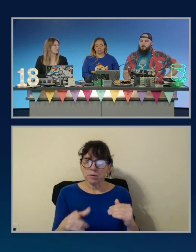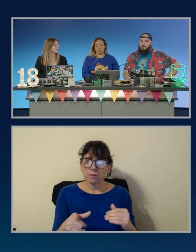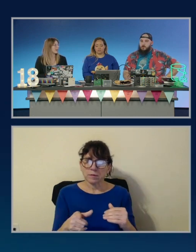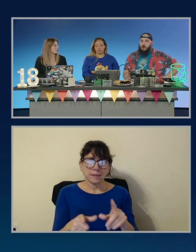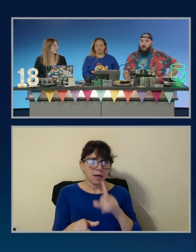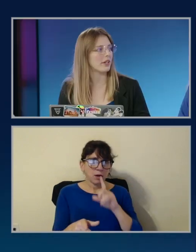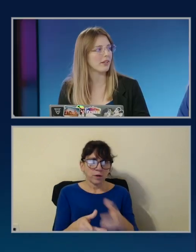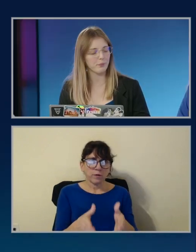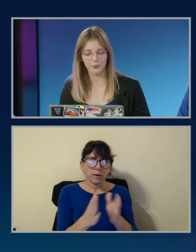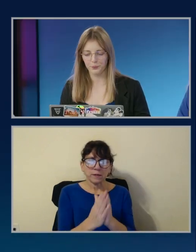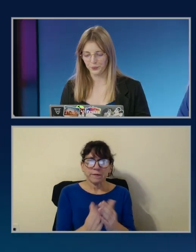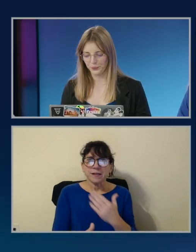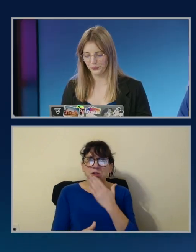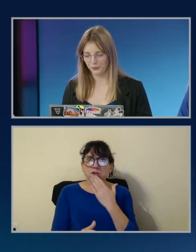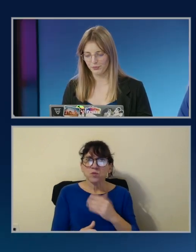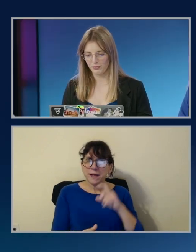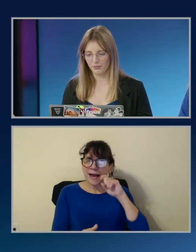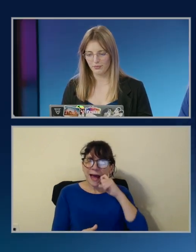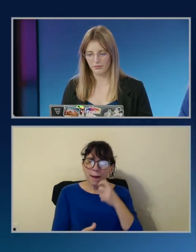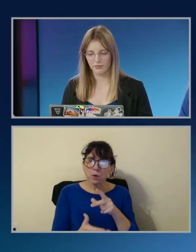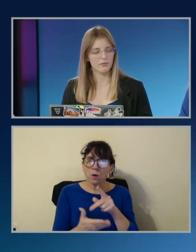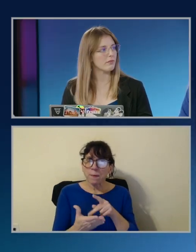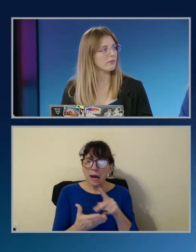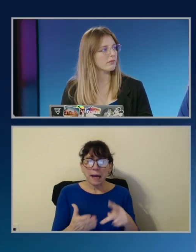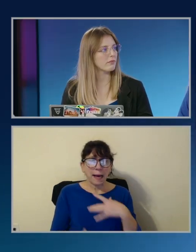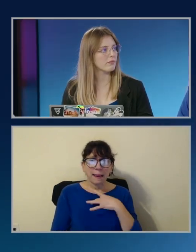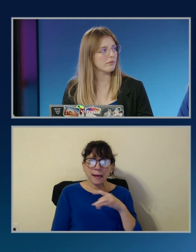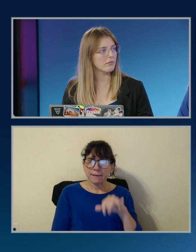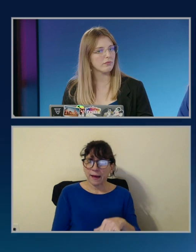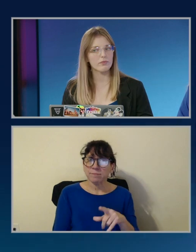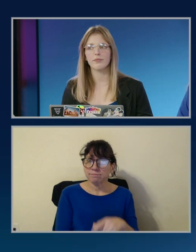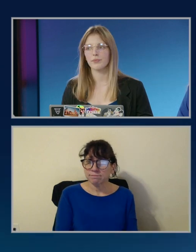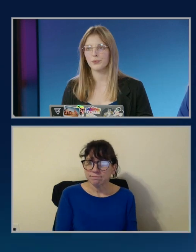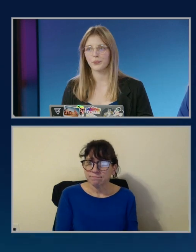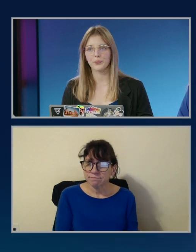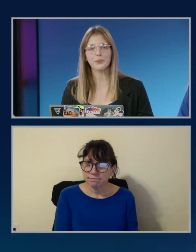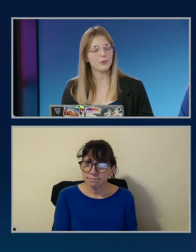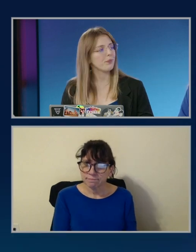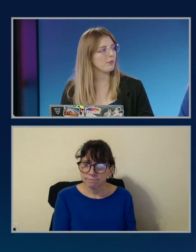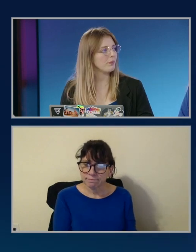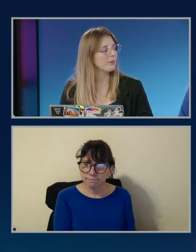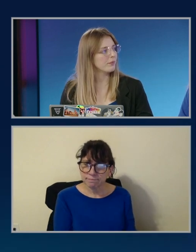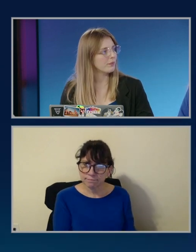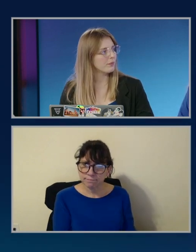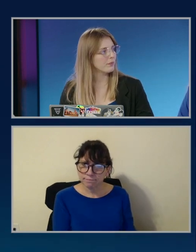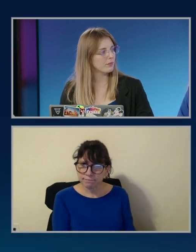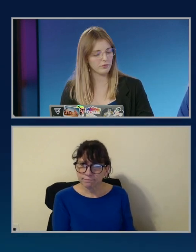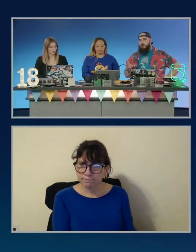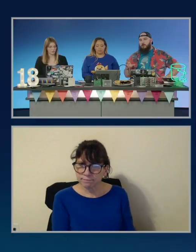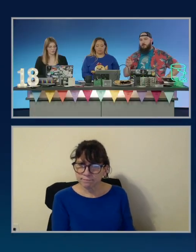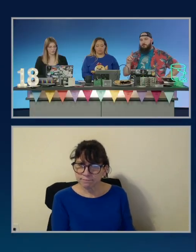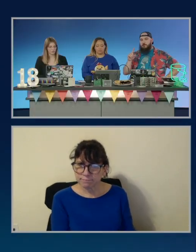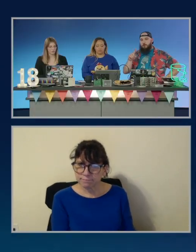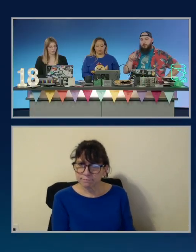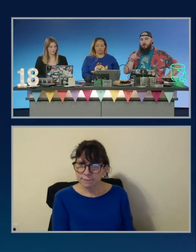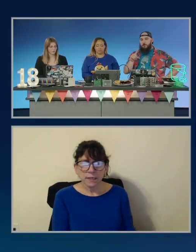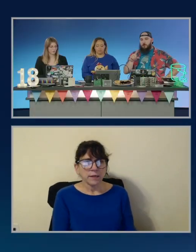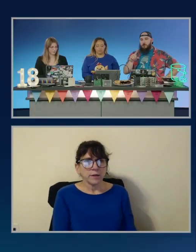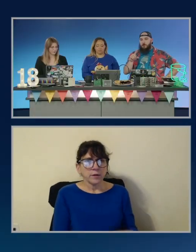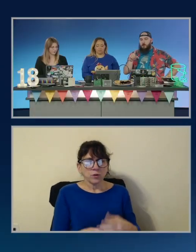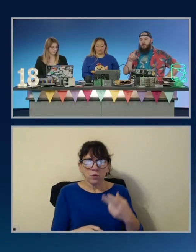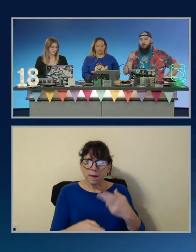a sweet apple pie. I like that. Now, so when you create a guardrail, you mentioned here it's a topic, right? We have a